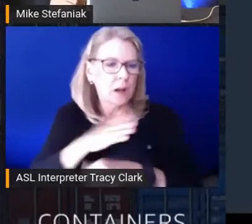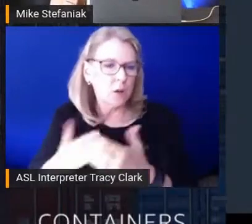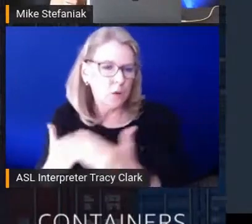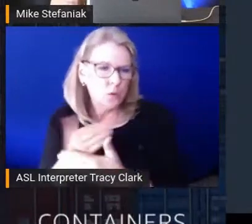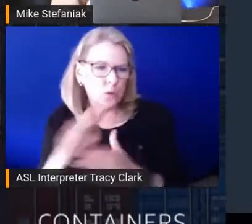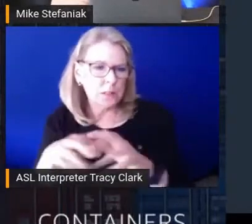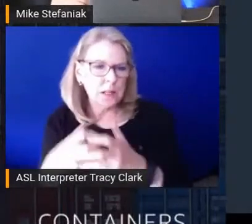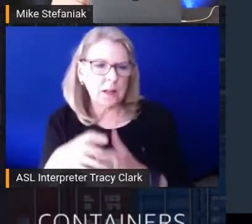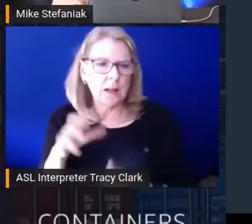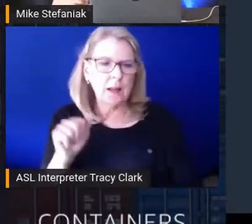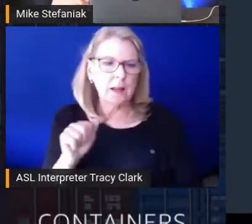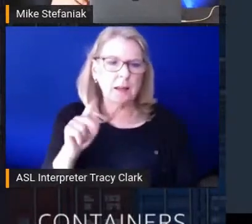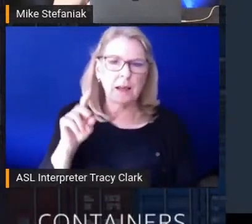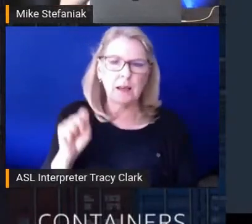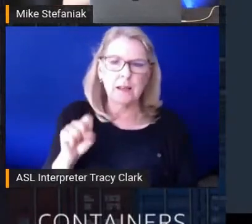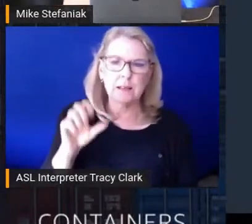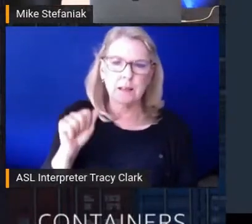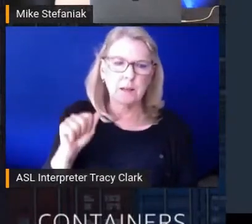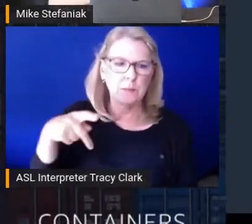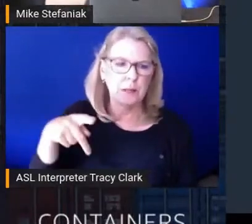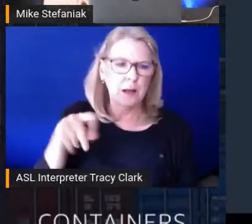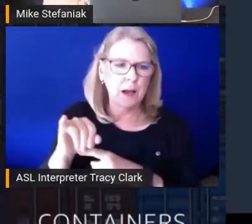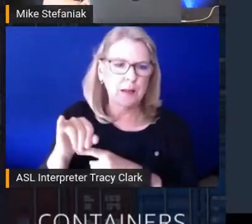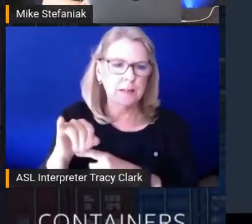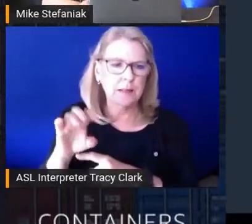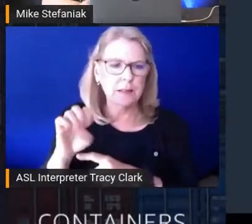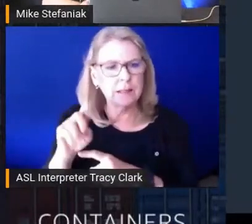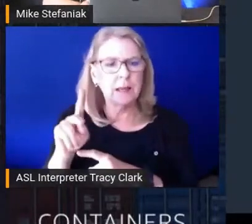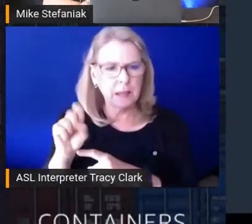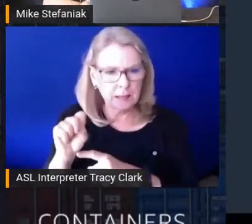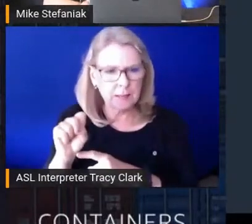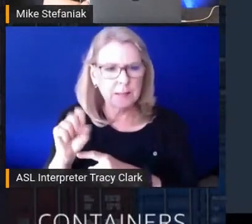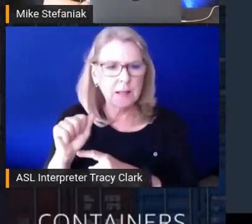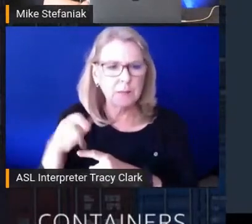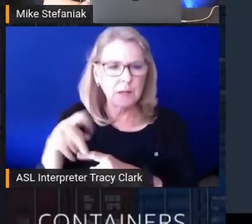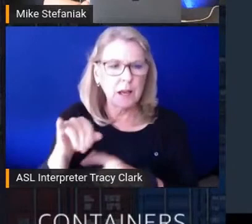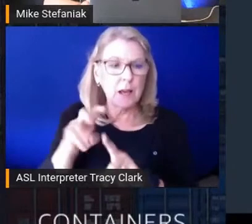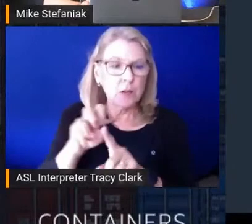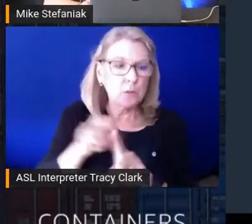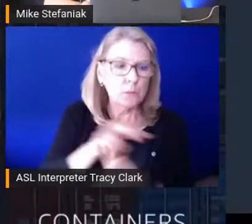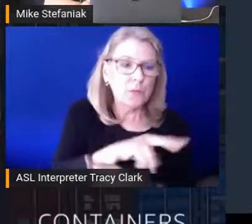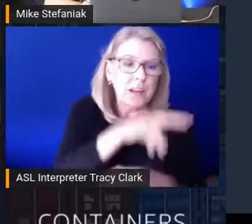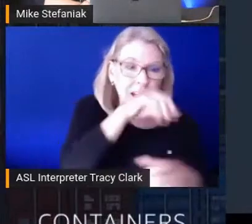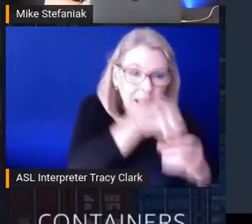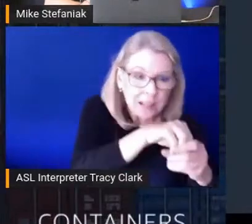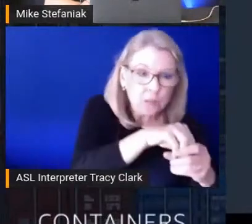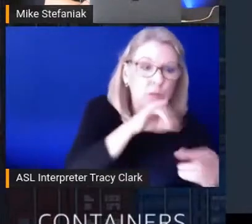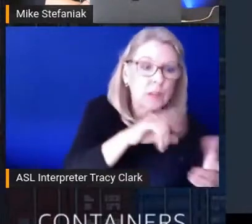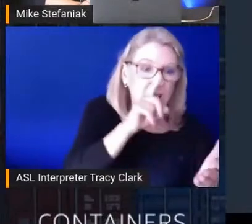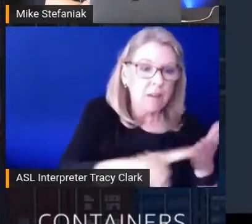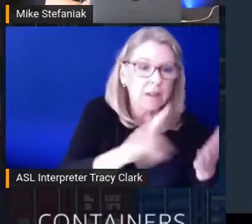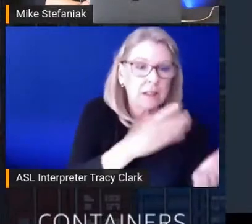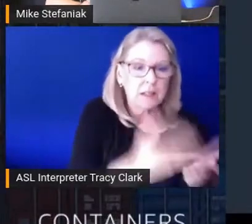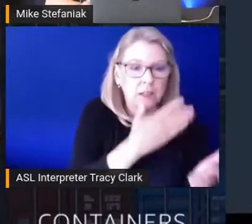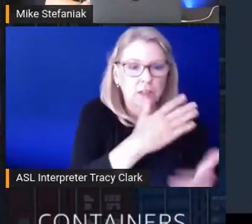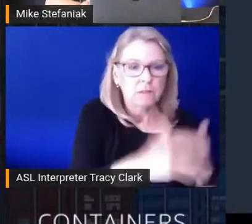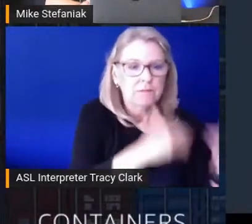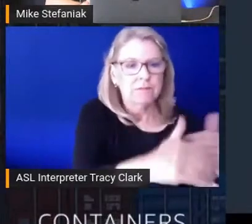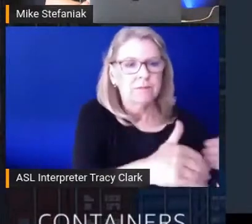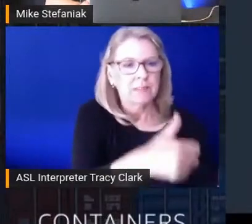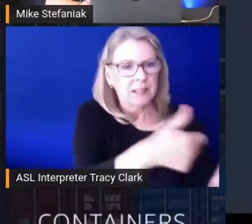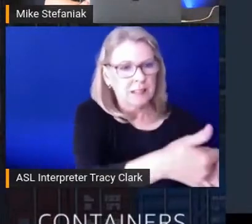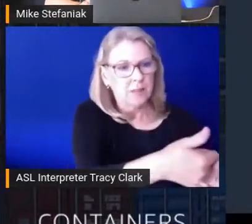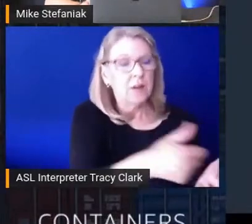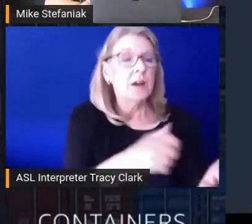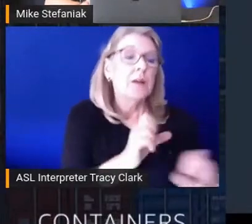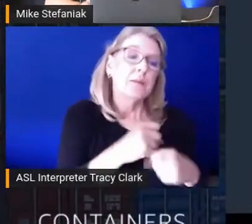that authentication into the EKS API itself. And that'll make it much easier to manage authentication through infrastructure